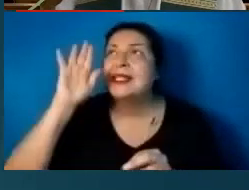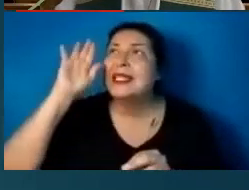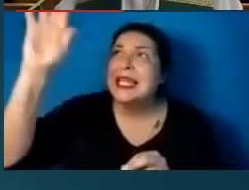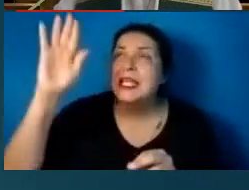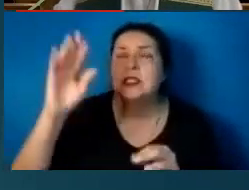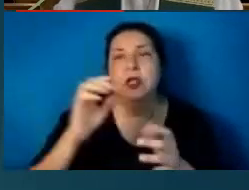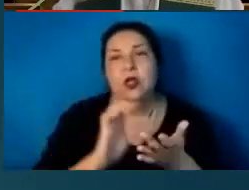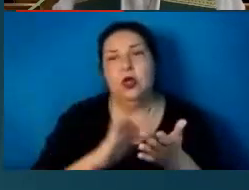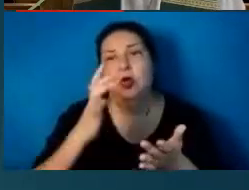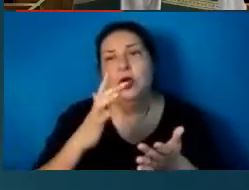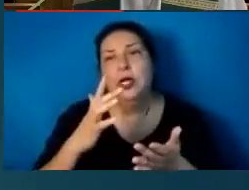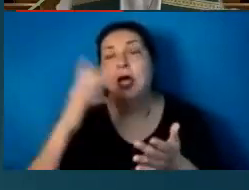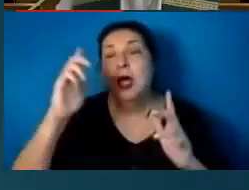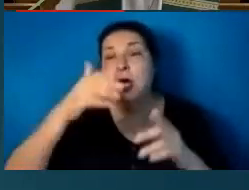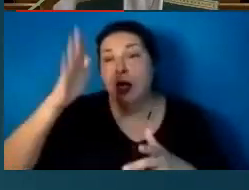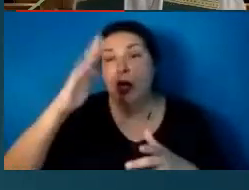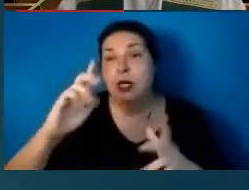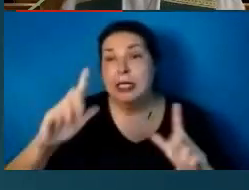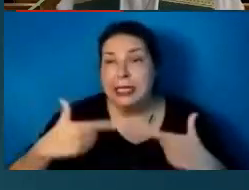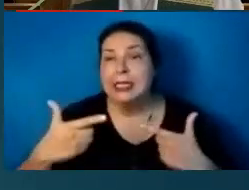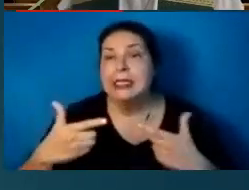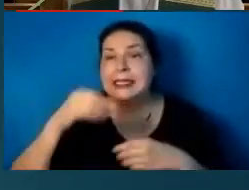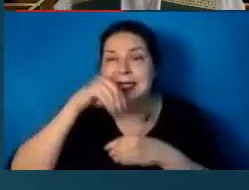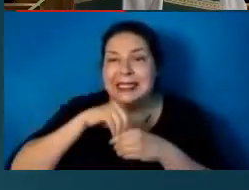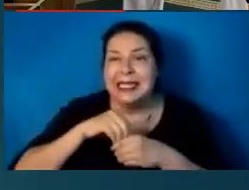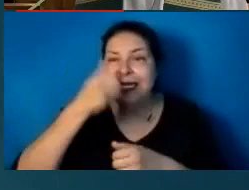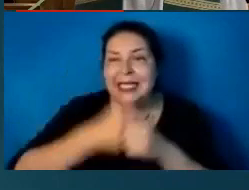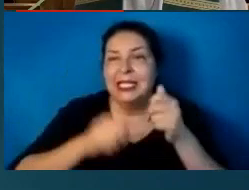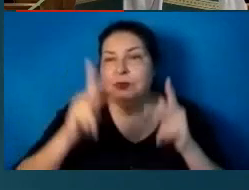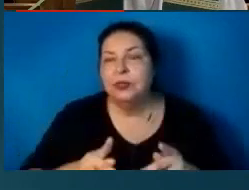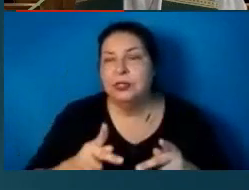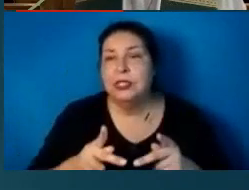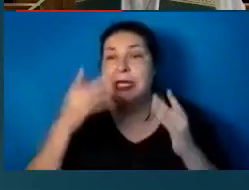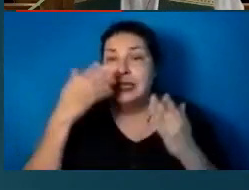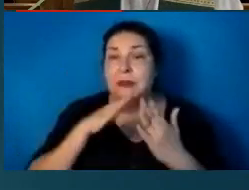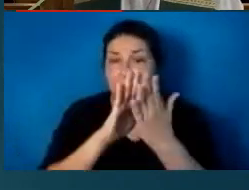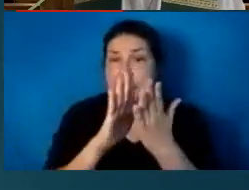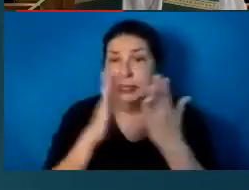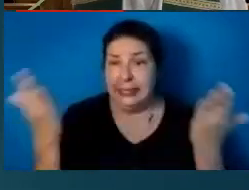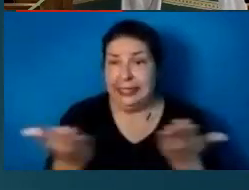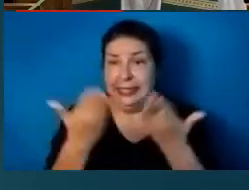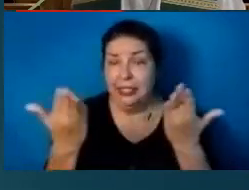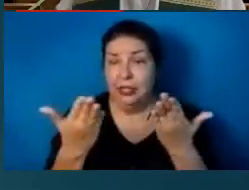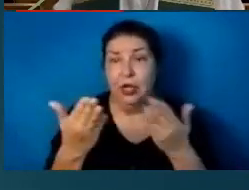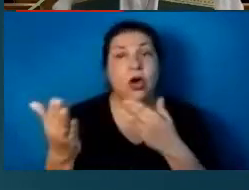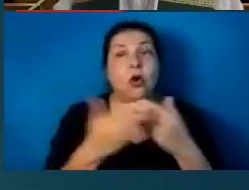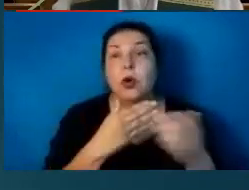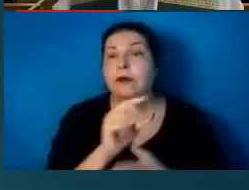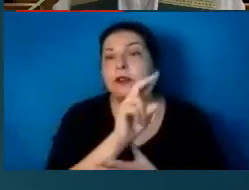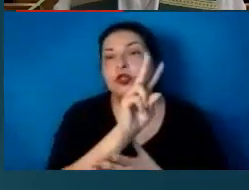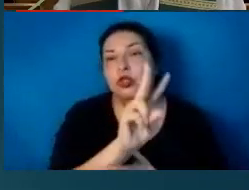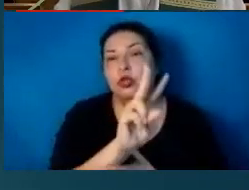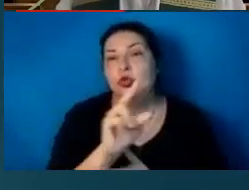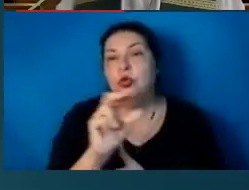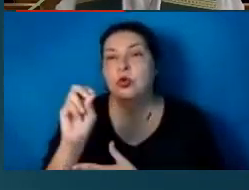in each of us what believes. He is present amongst us, wherever two or three are gathered together